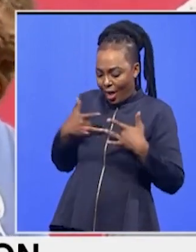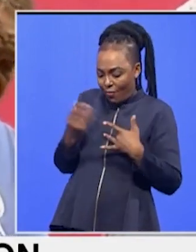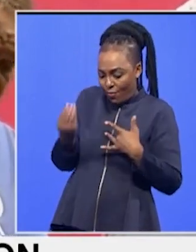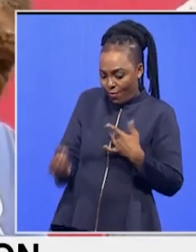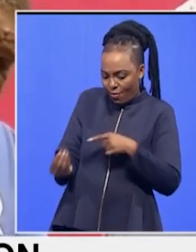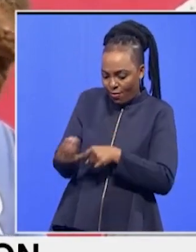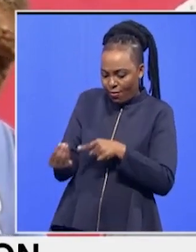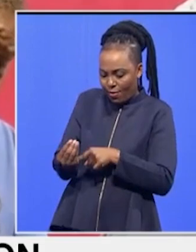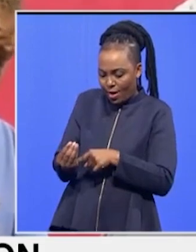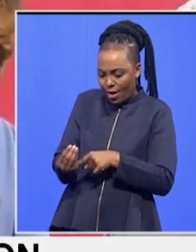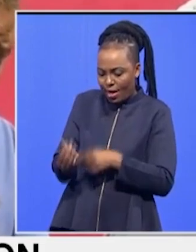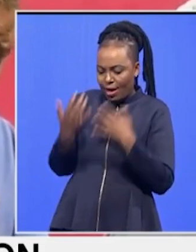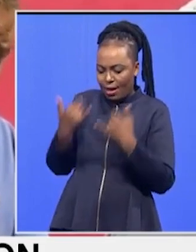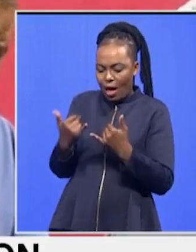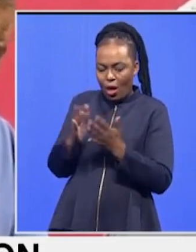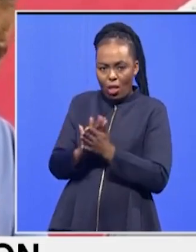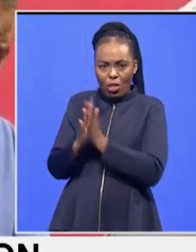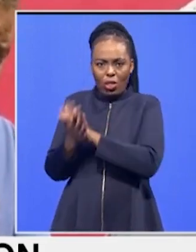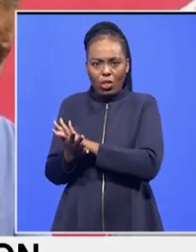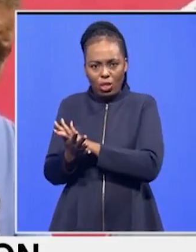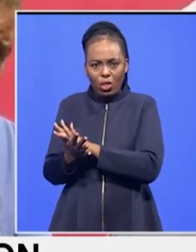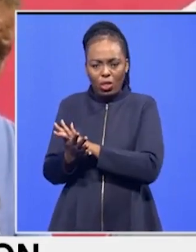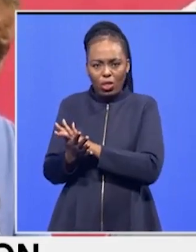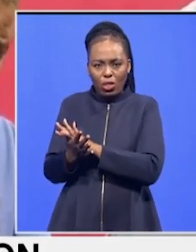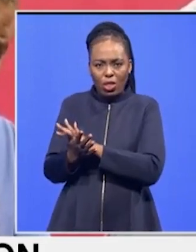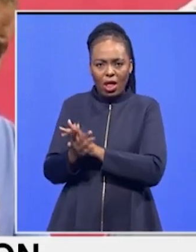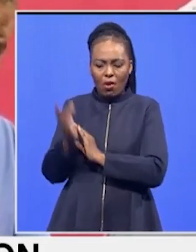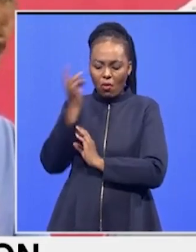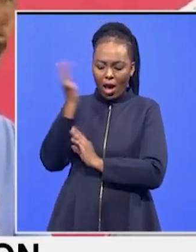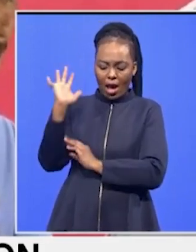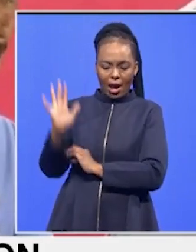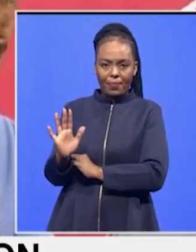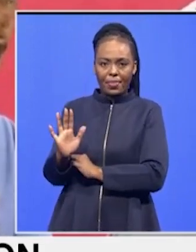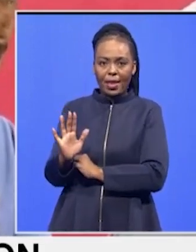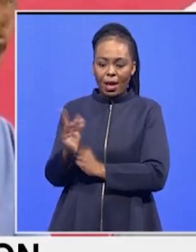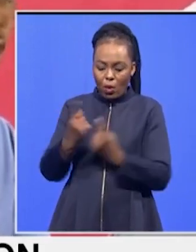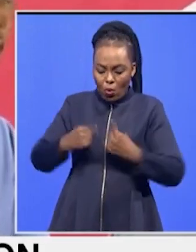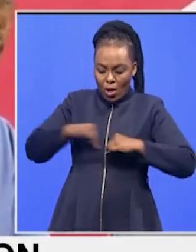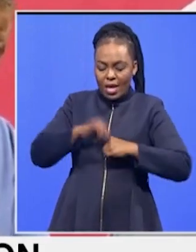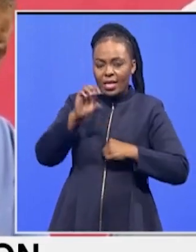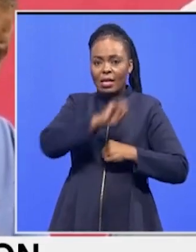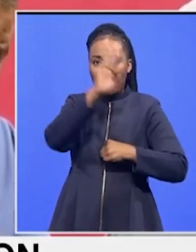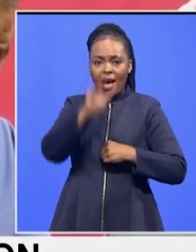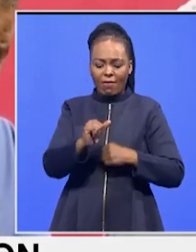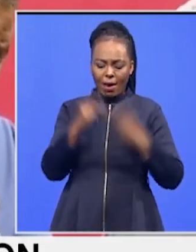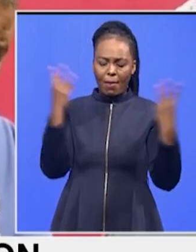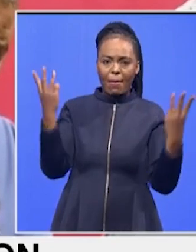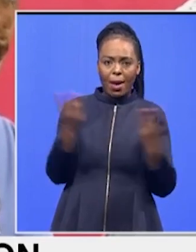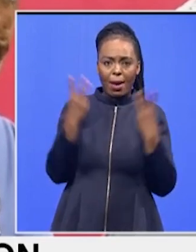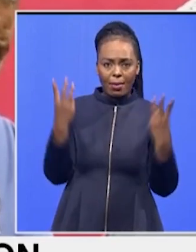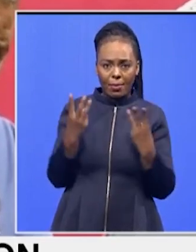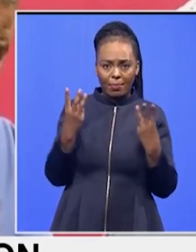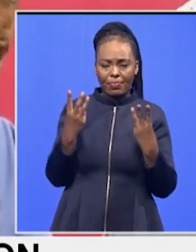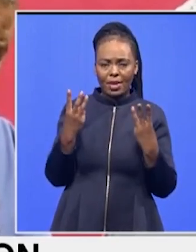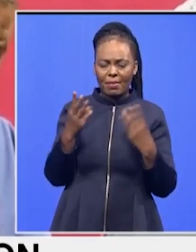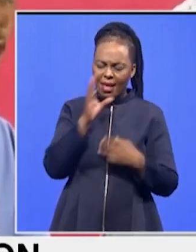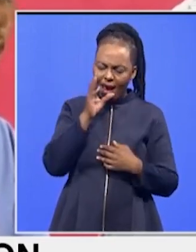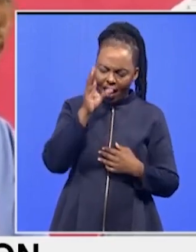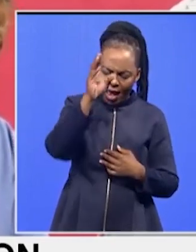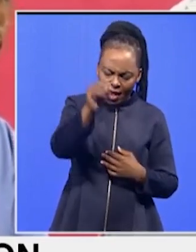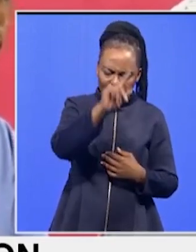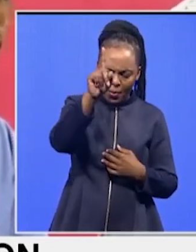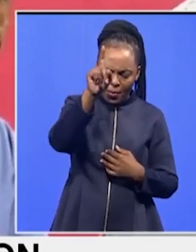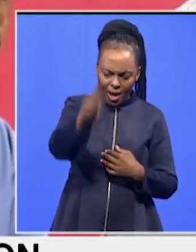vain. And so I ask every one of us as South Africans, let's not just use